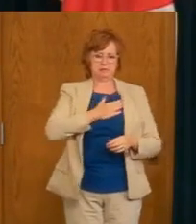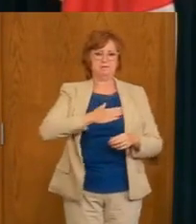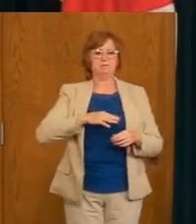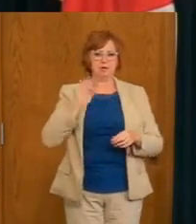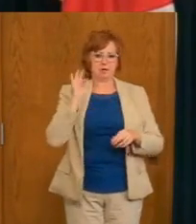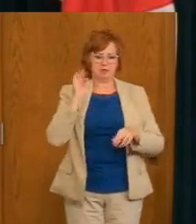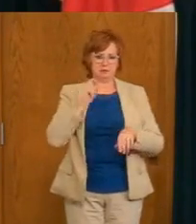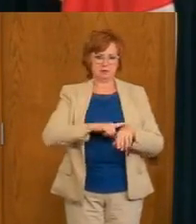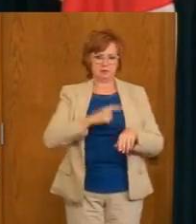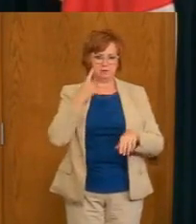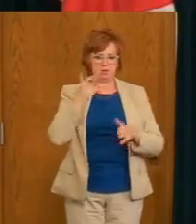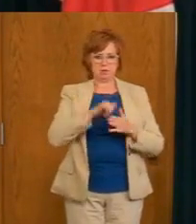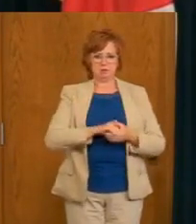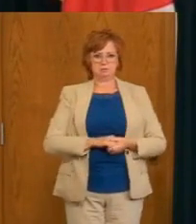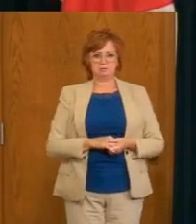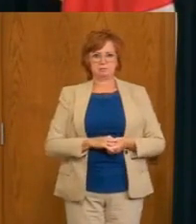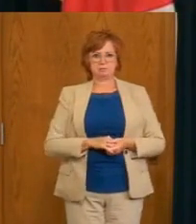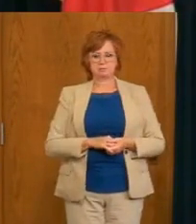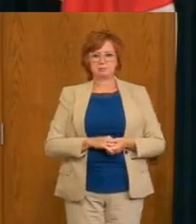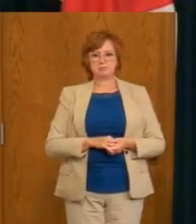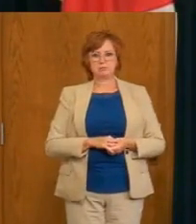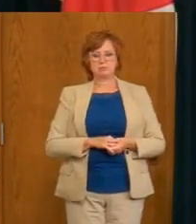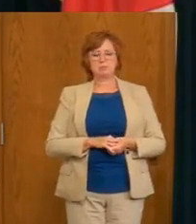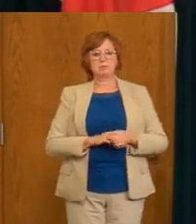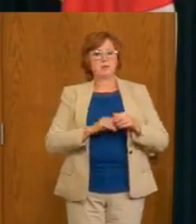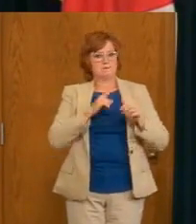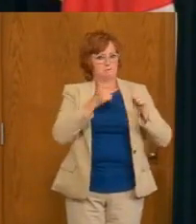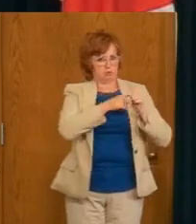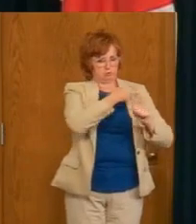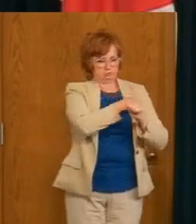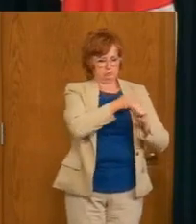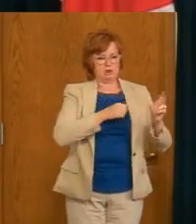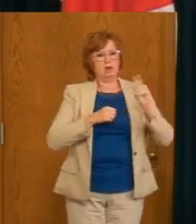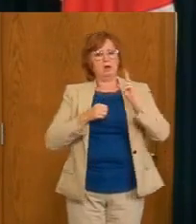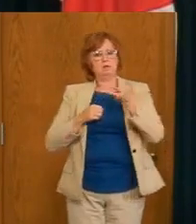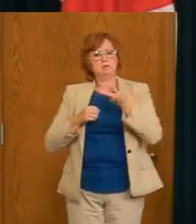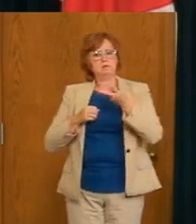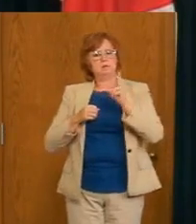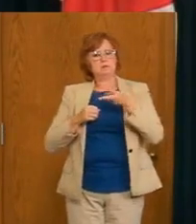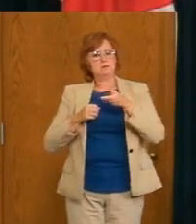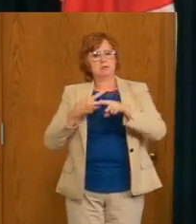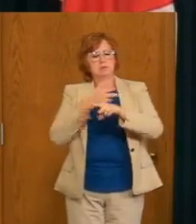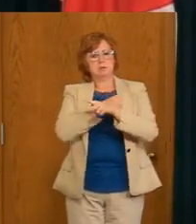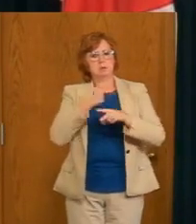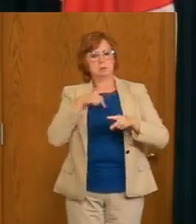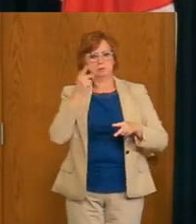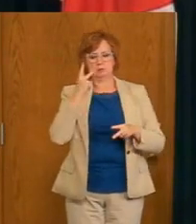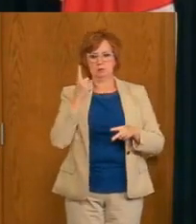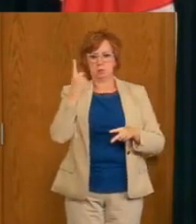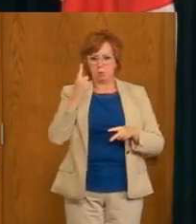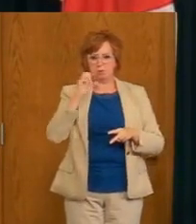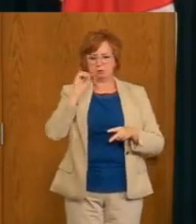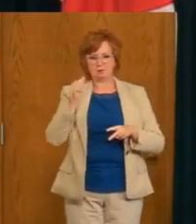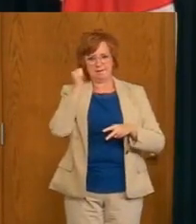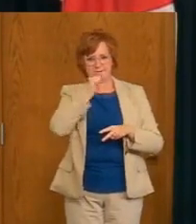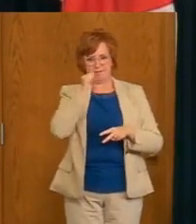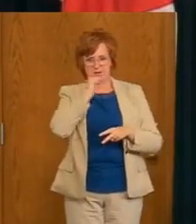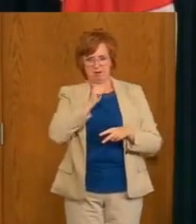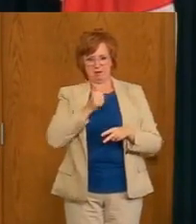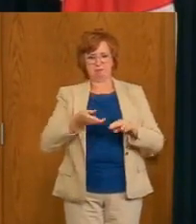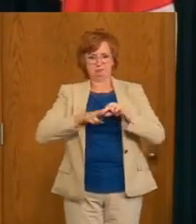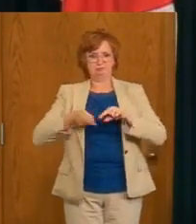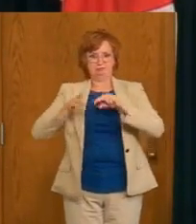even Scott, if you want to speak a little bit to what we have been doing and will continue to do in the months ahead.